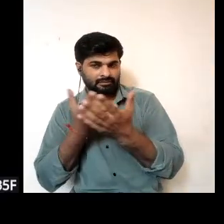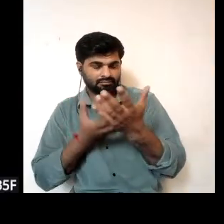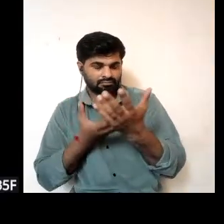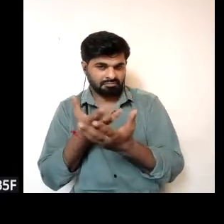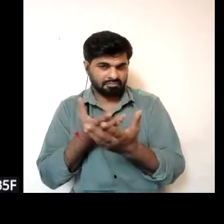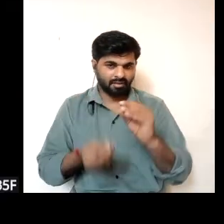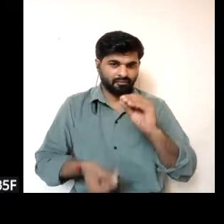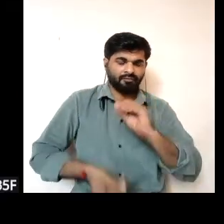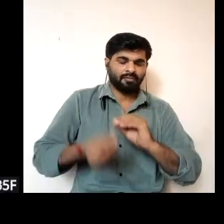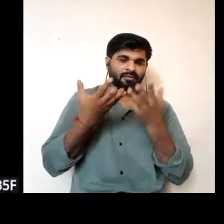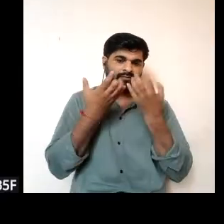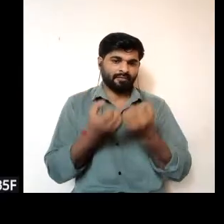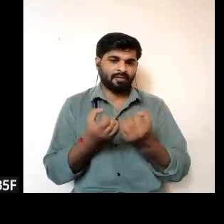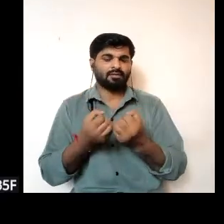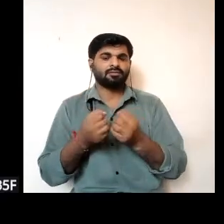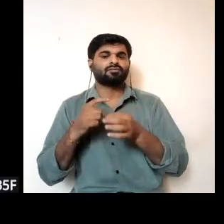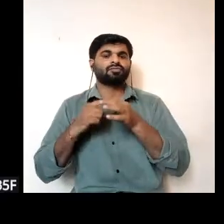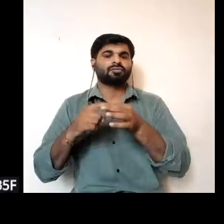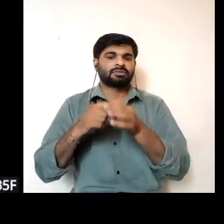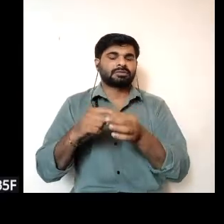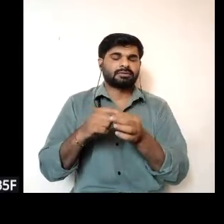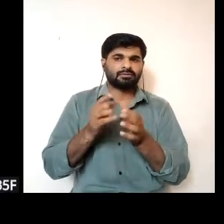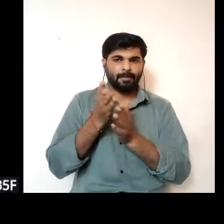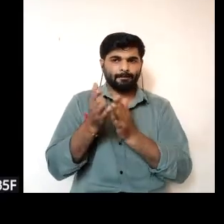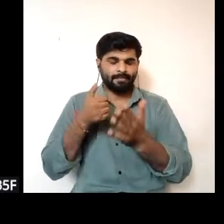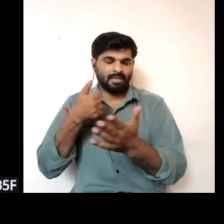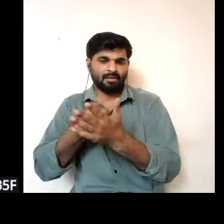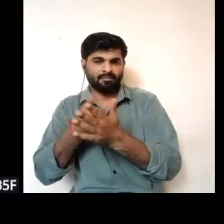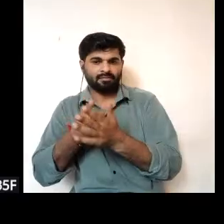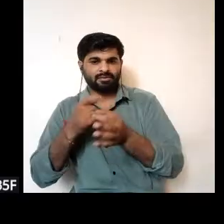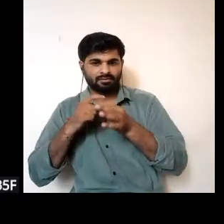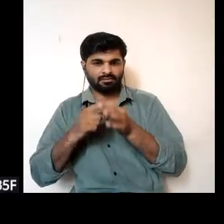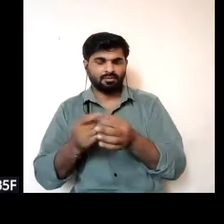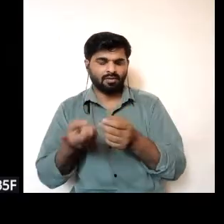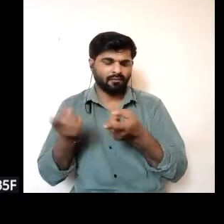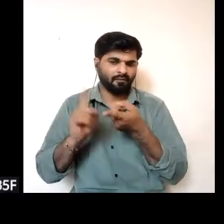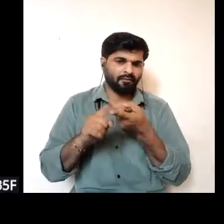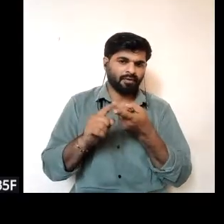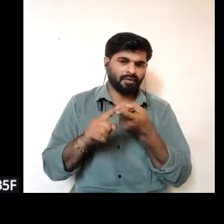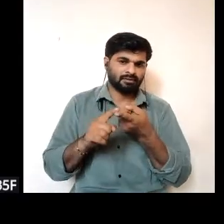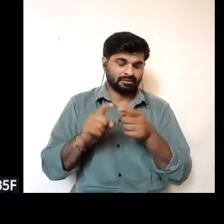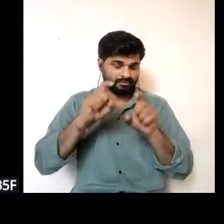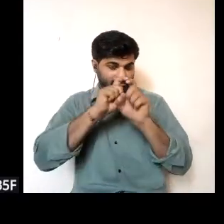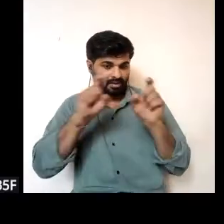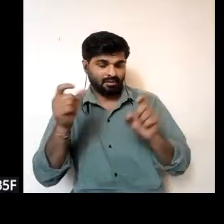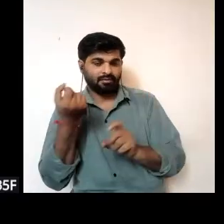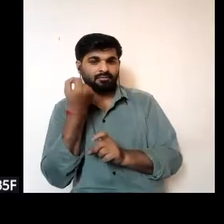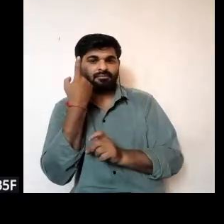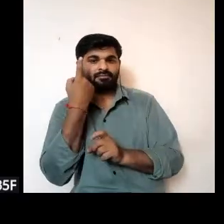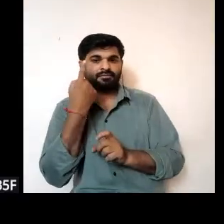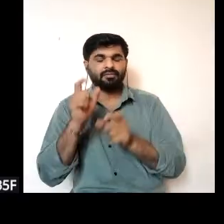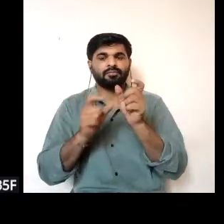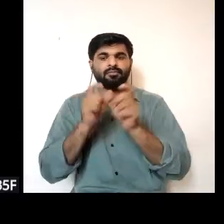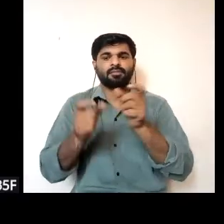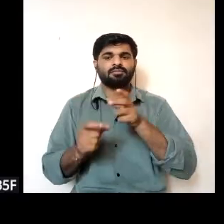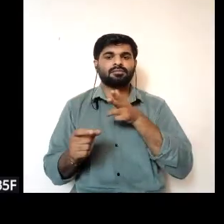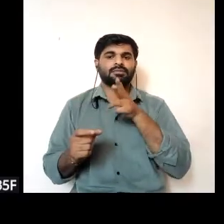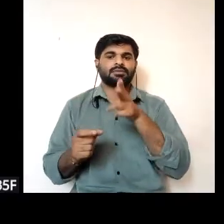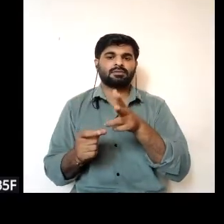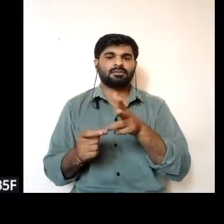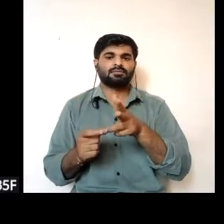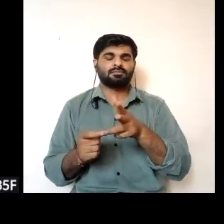functional question or the disability-based question that happened. And there was very clear, and also people felt that since at